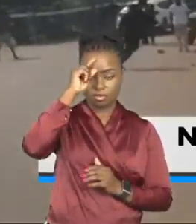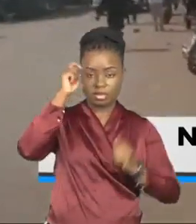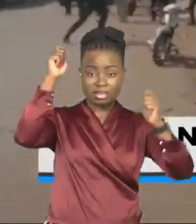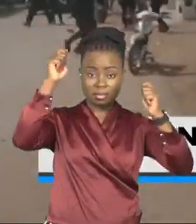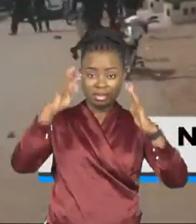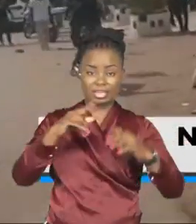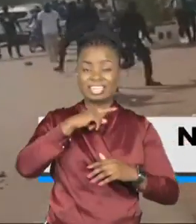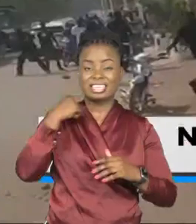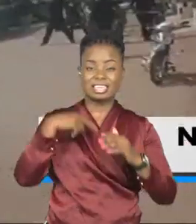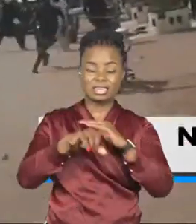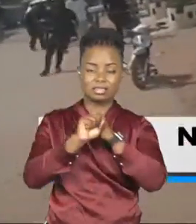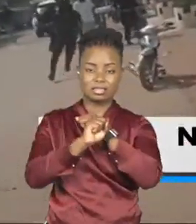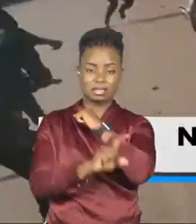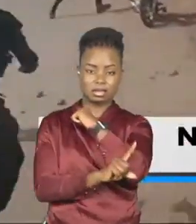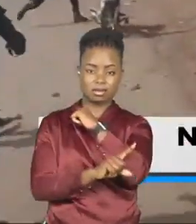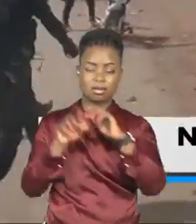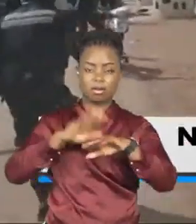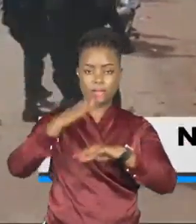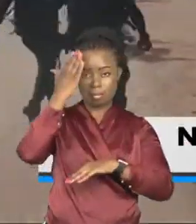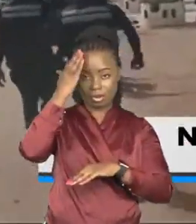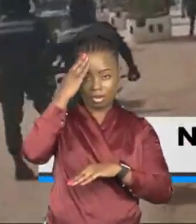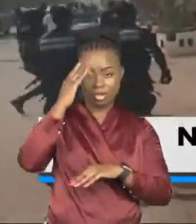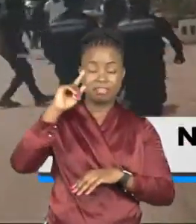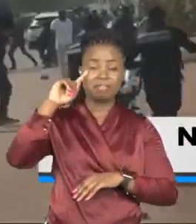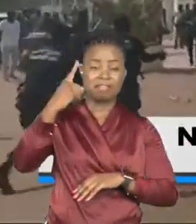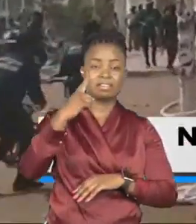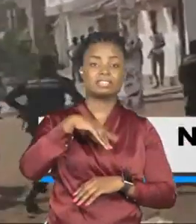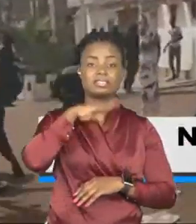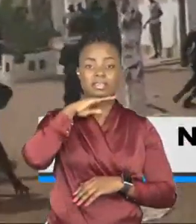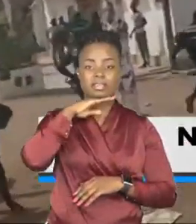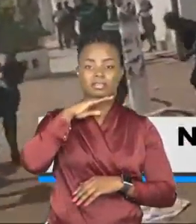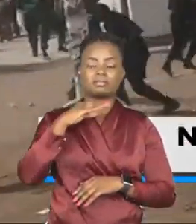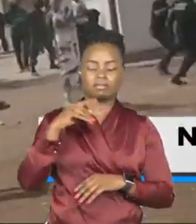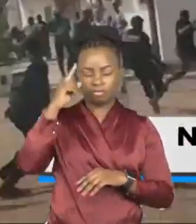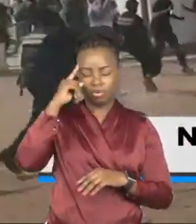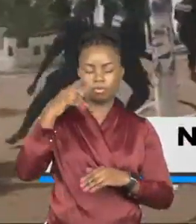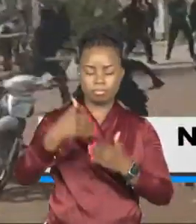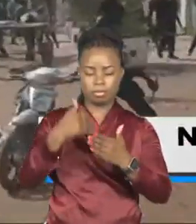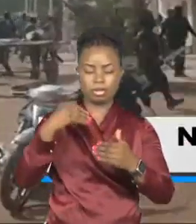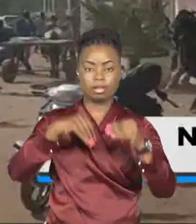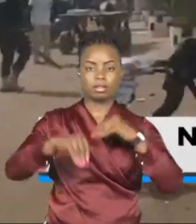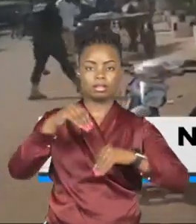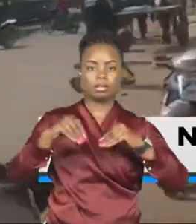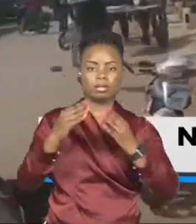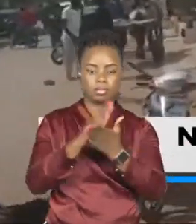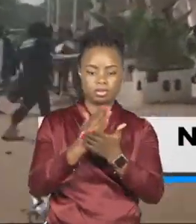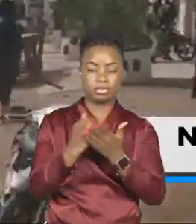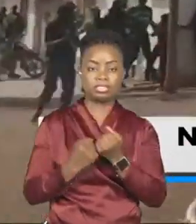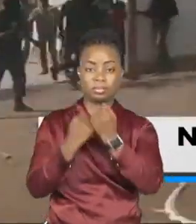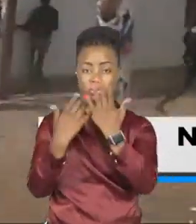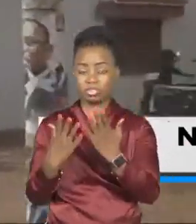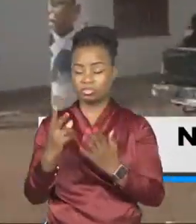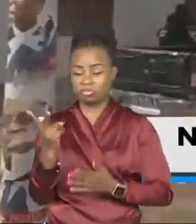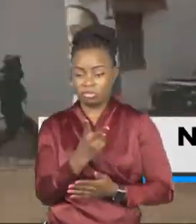eastern Senegal on Monday in the first fatality from the string of pre-election clashes between supporters of President Macky